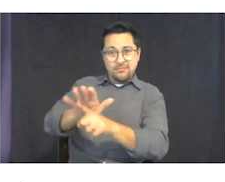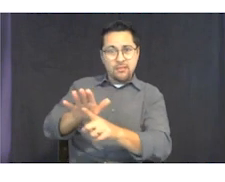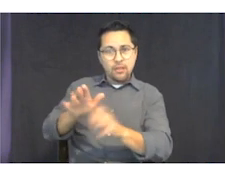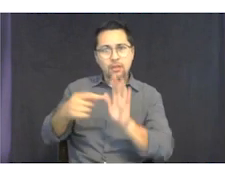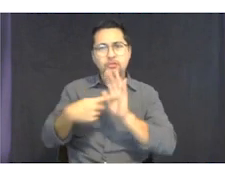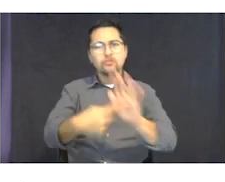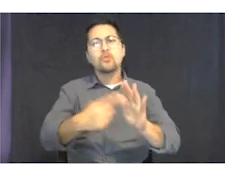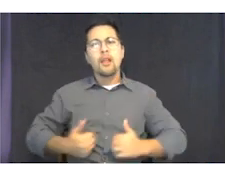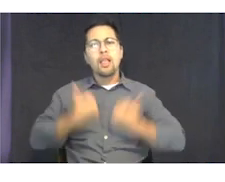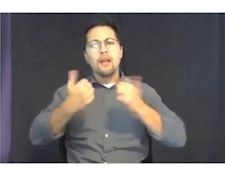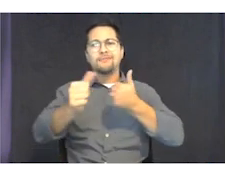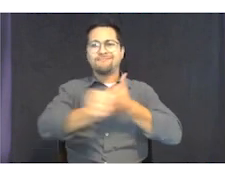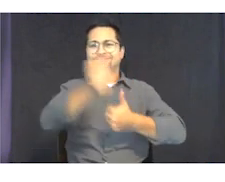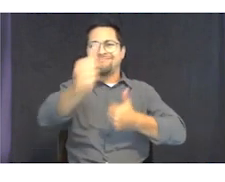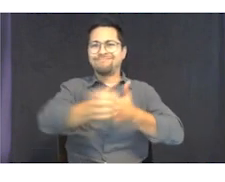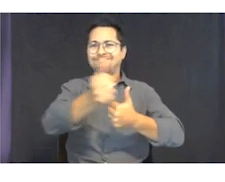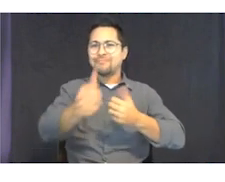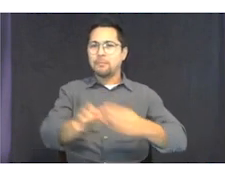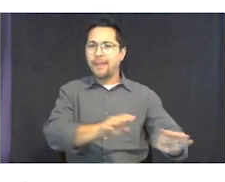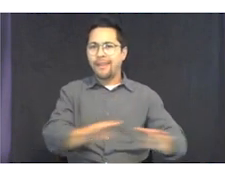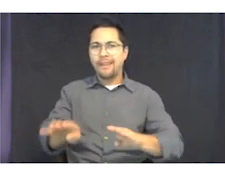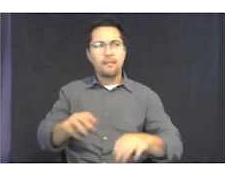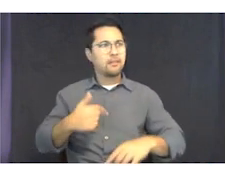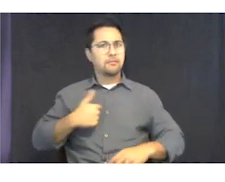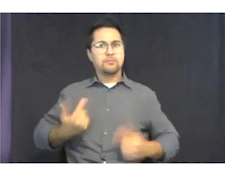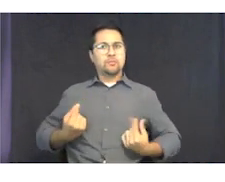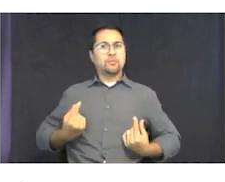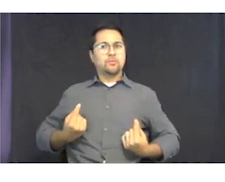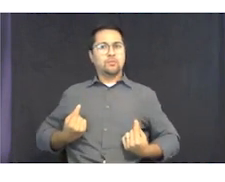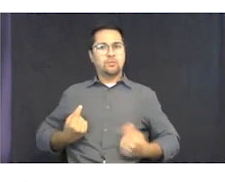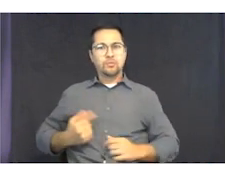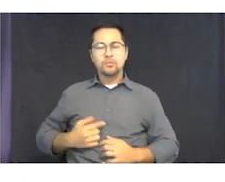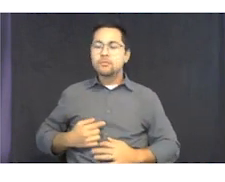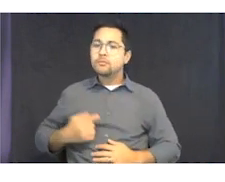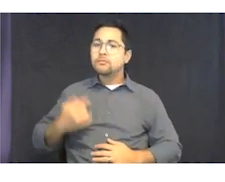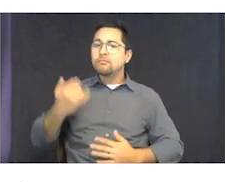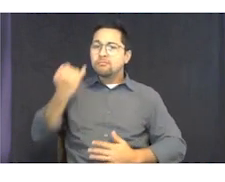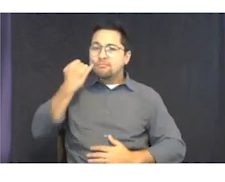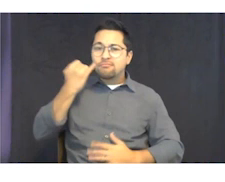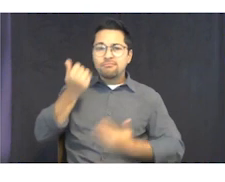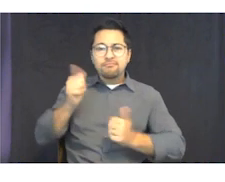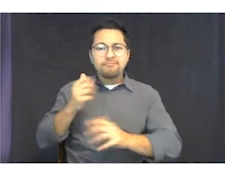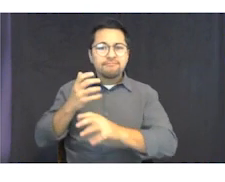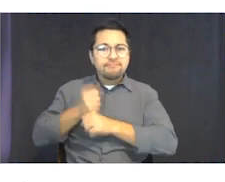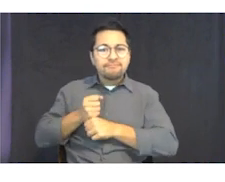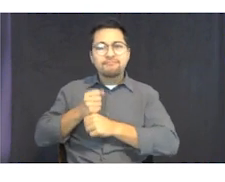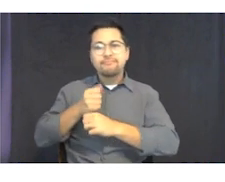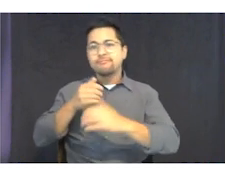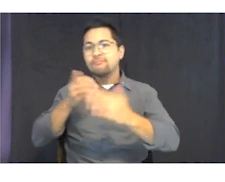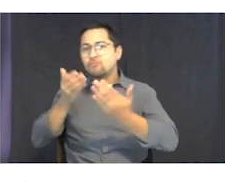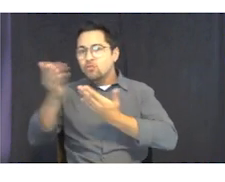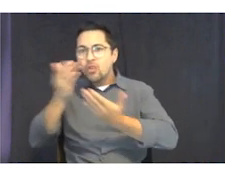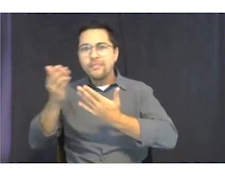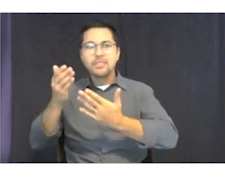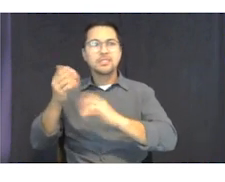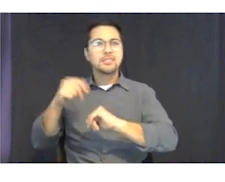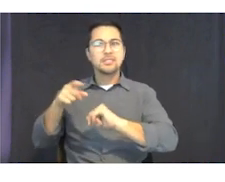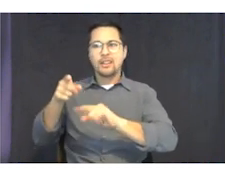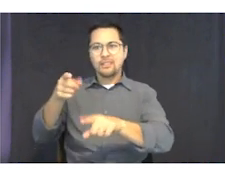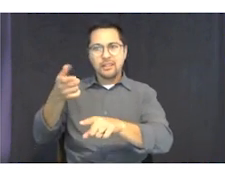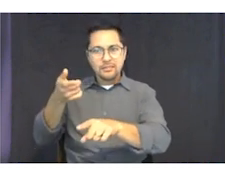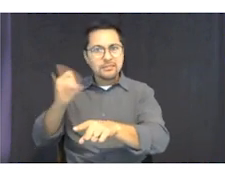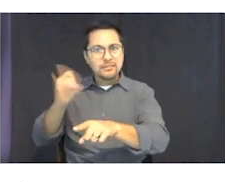life-threatening behaviors? What if I do if I'm trying to get access to services and they're engaging in these behaviors